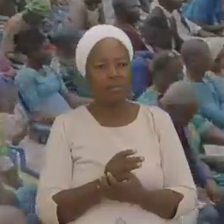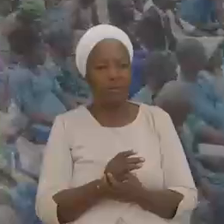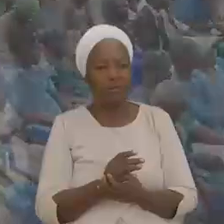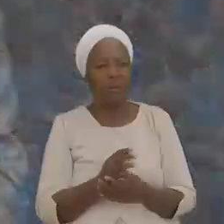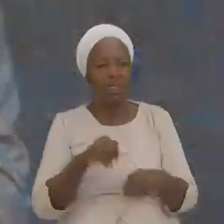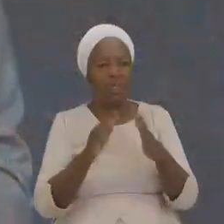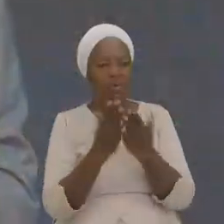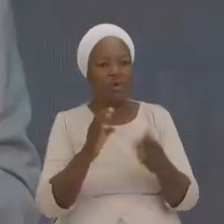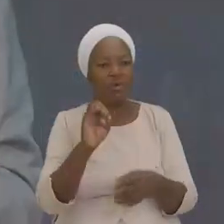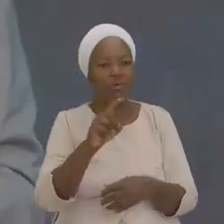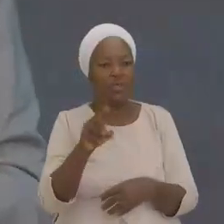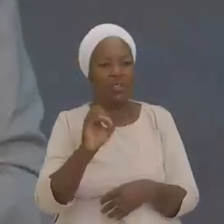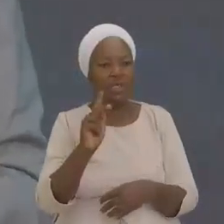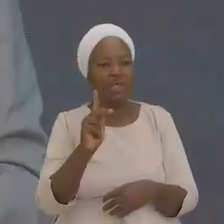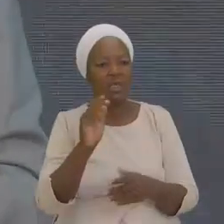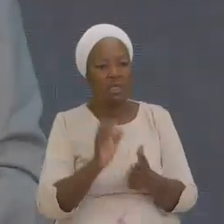Ezekiel 36 verse